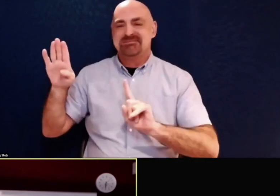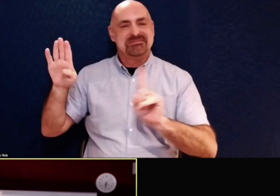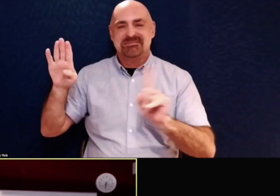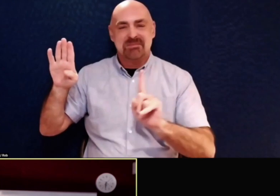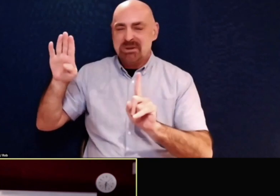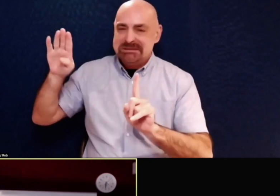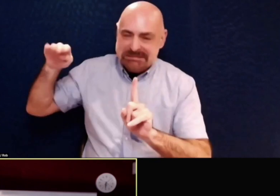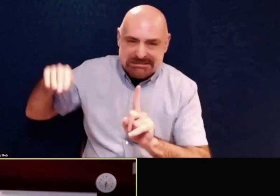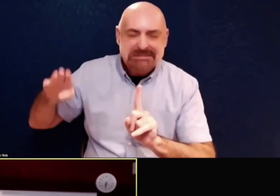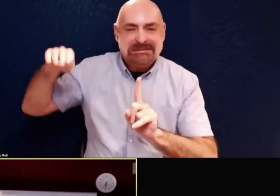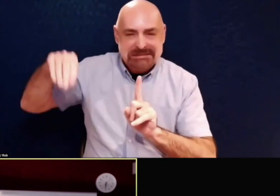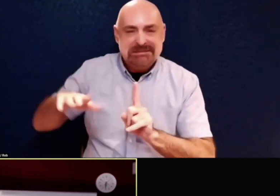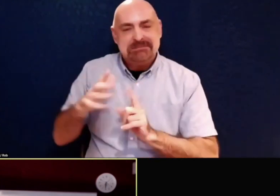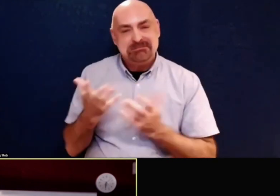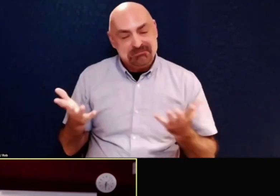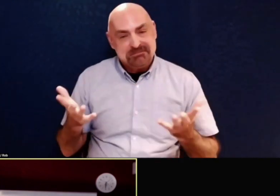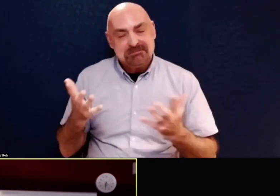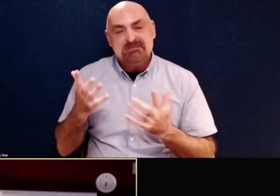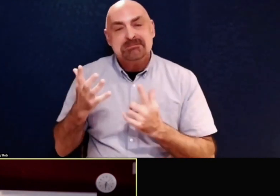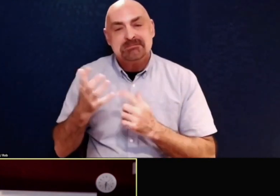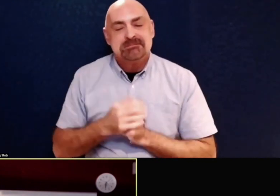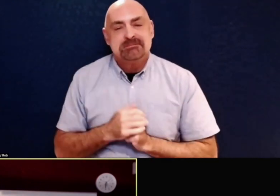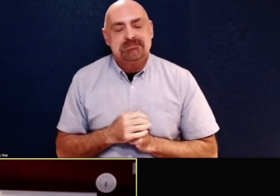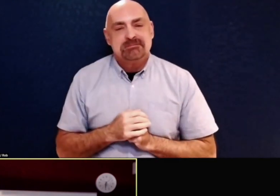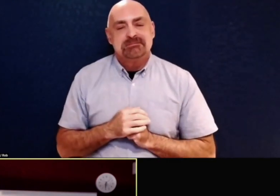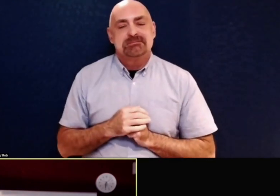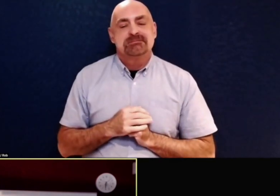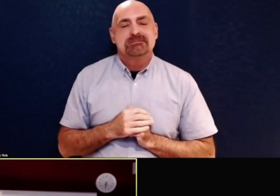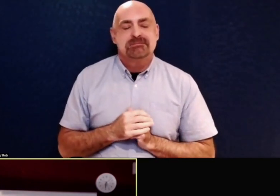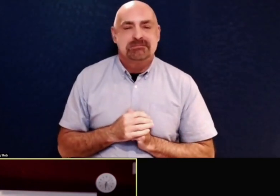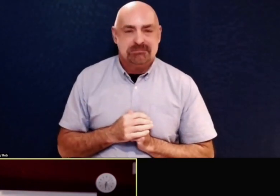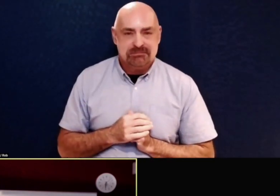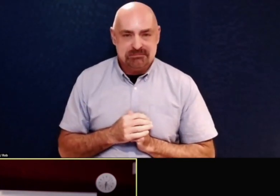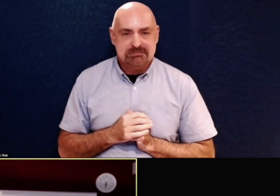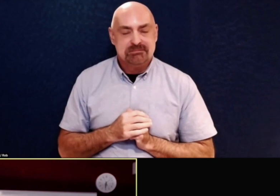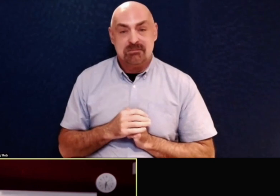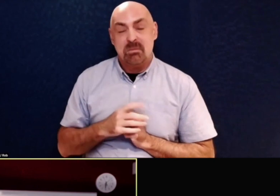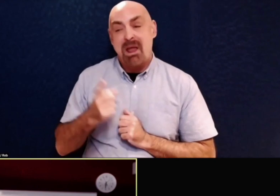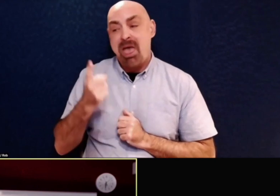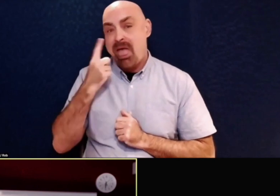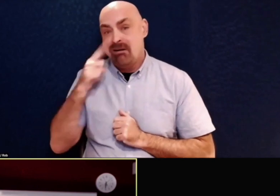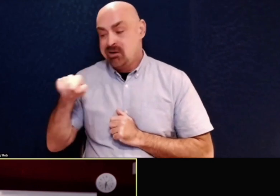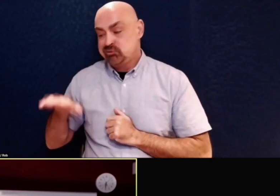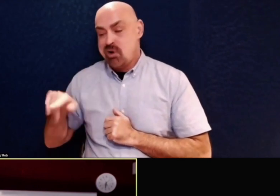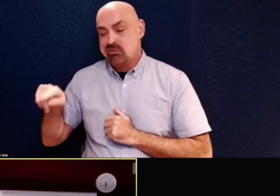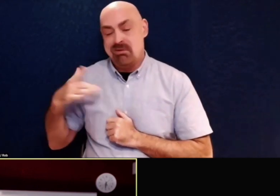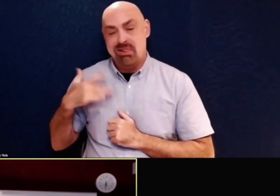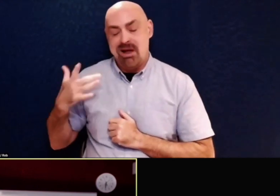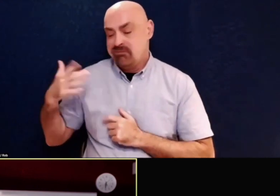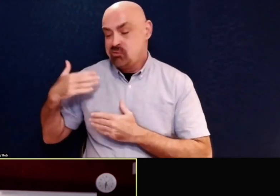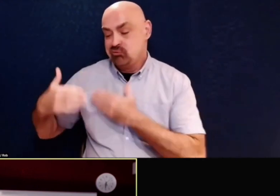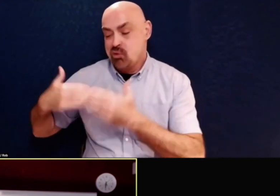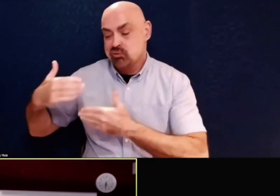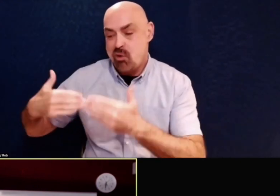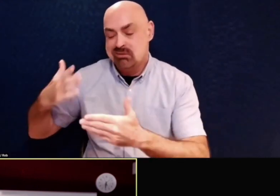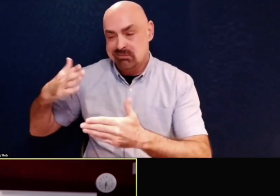hope for, particularly as the child's life rolls on.